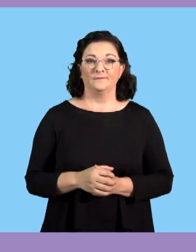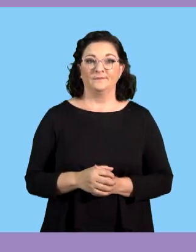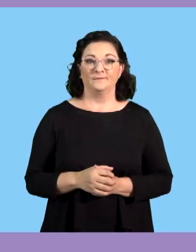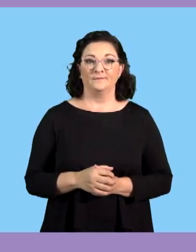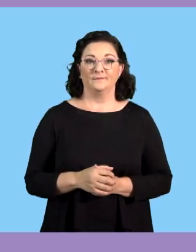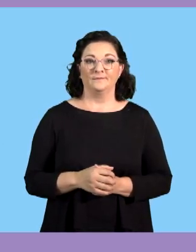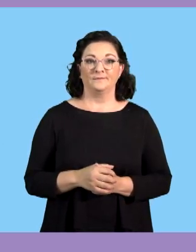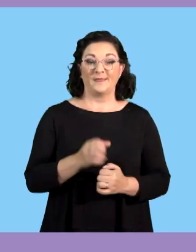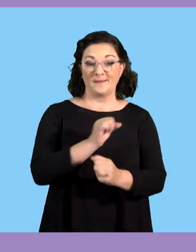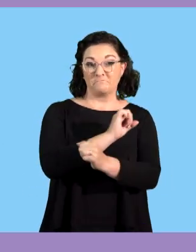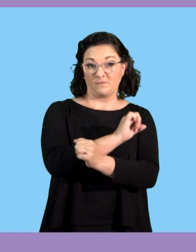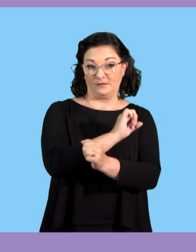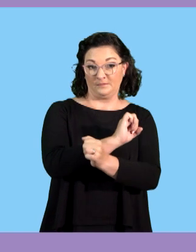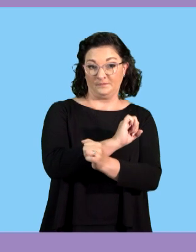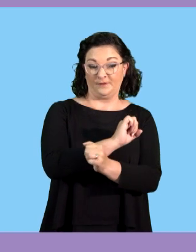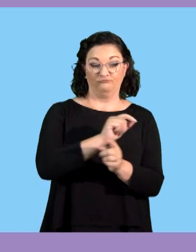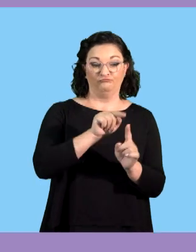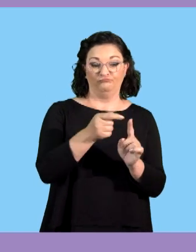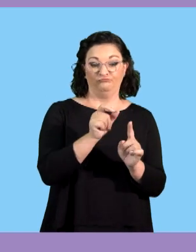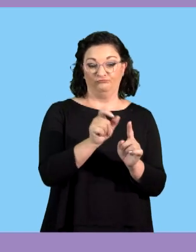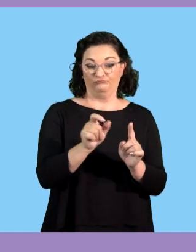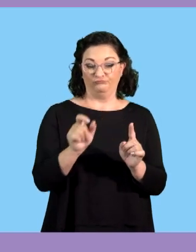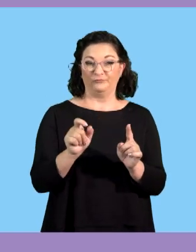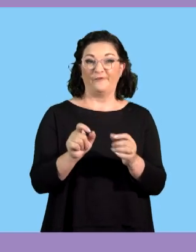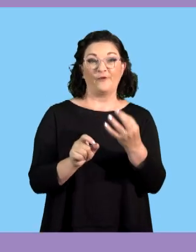fractions to 3 decimal places.